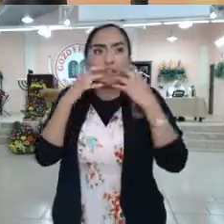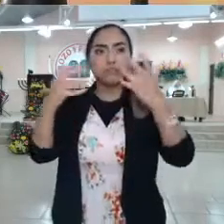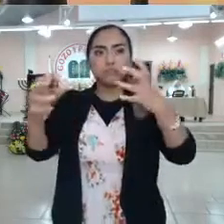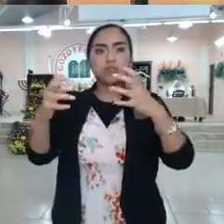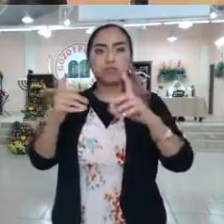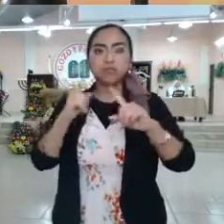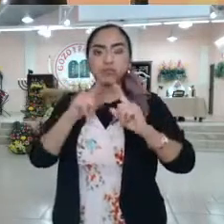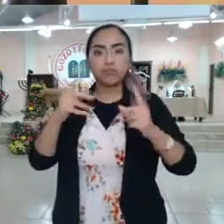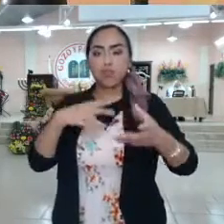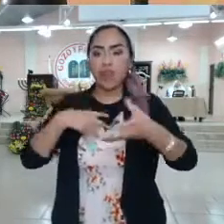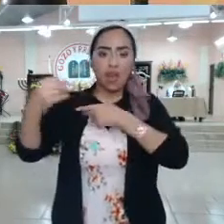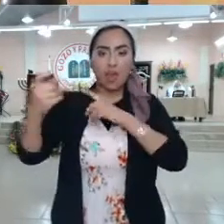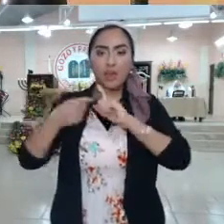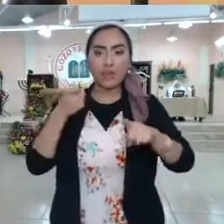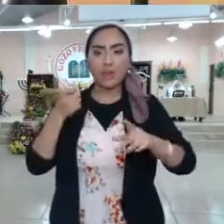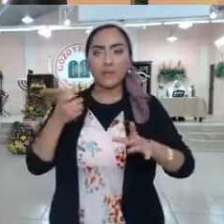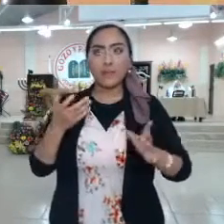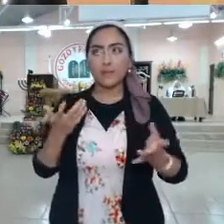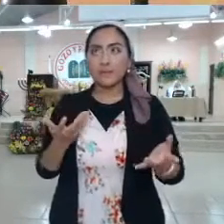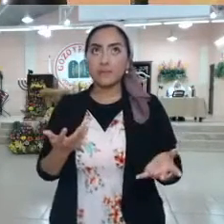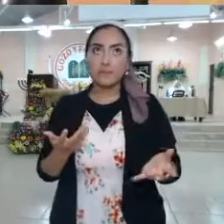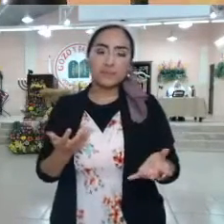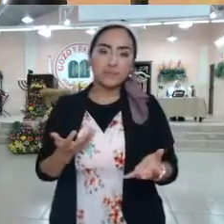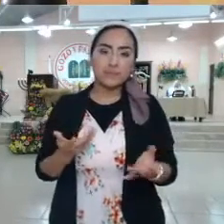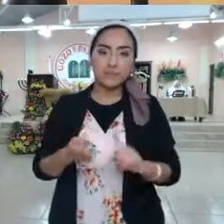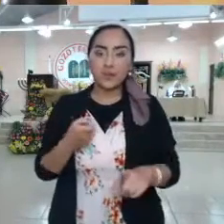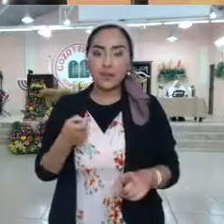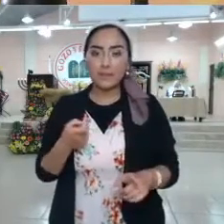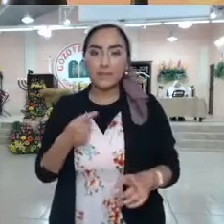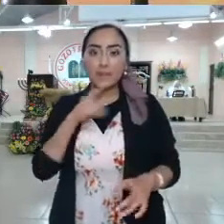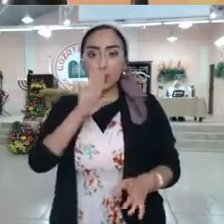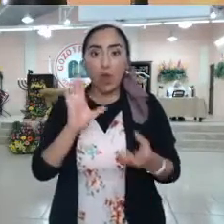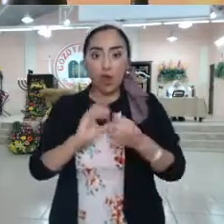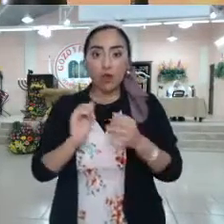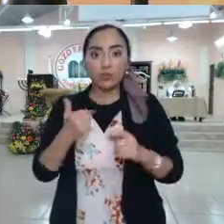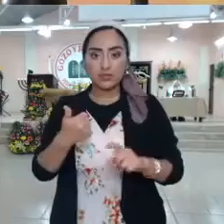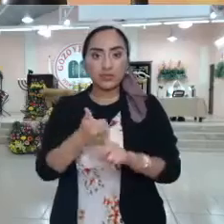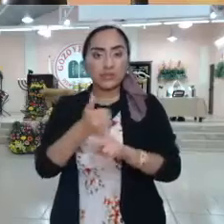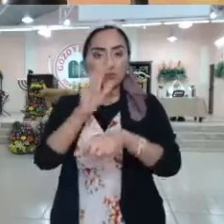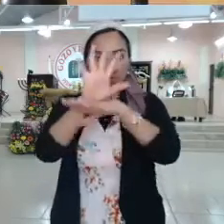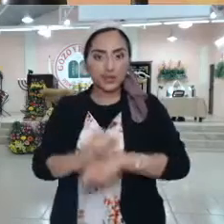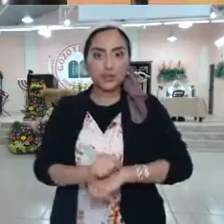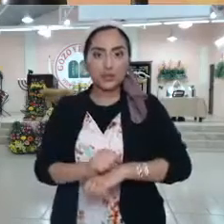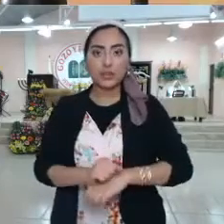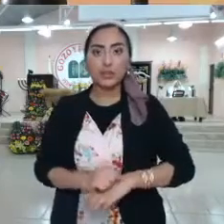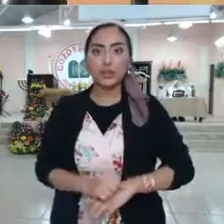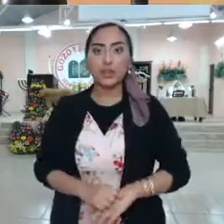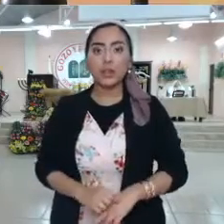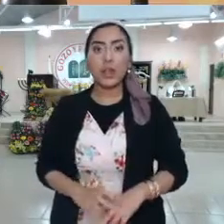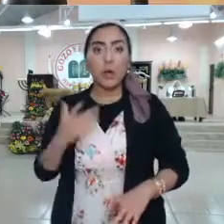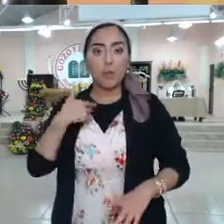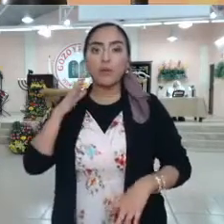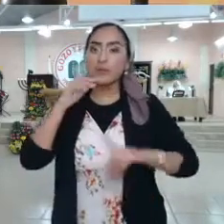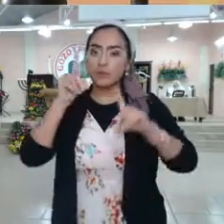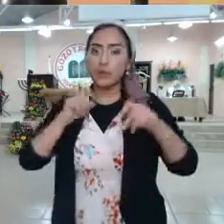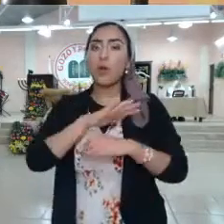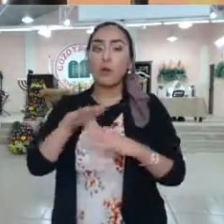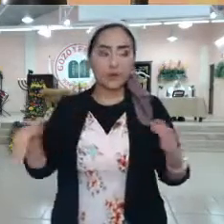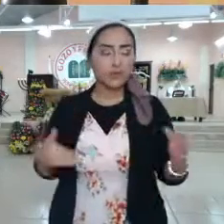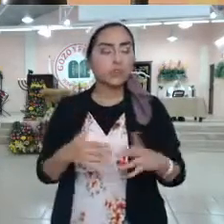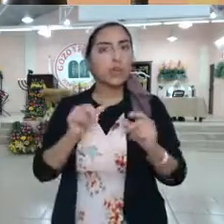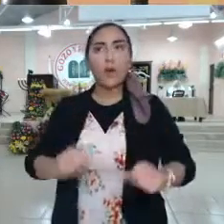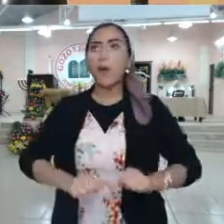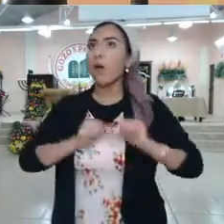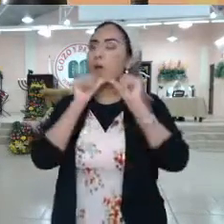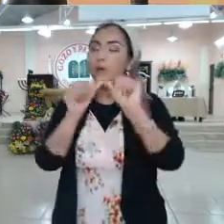but you scream. You scream. And you lose your self-control. The Eternal Father is